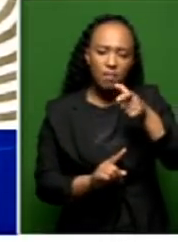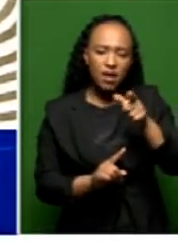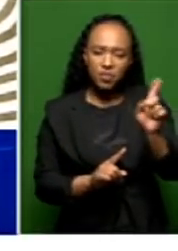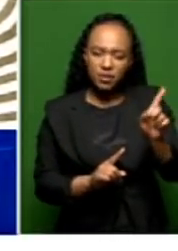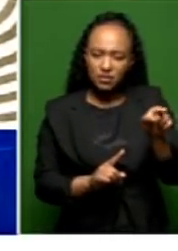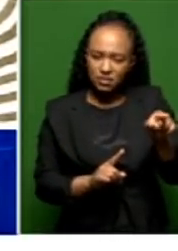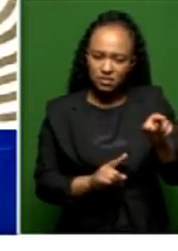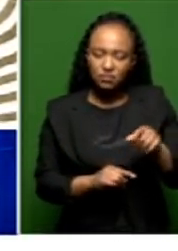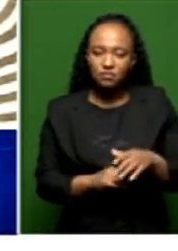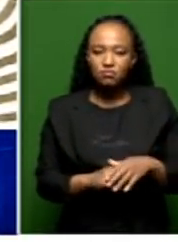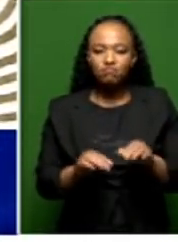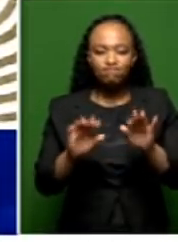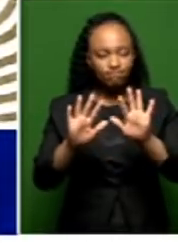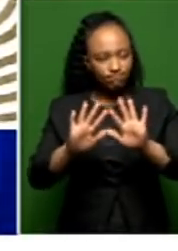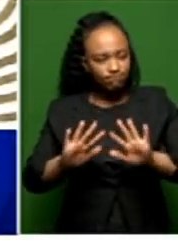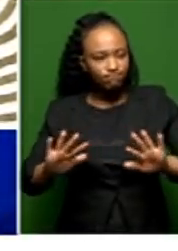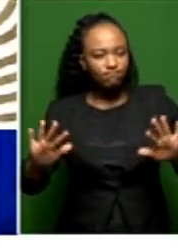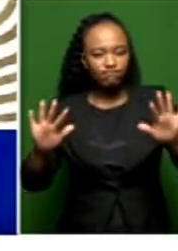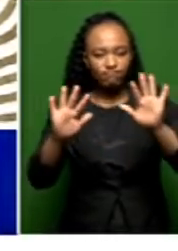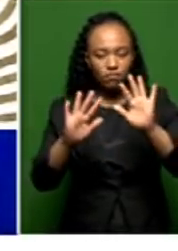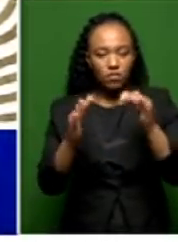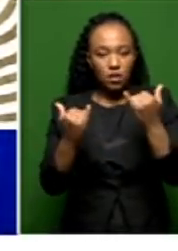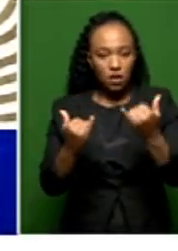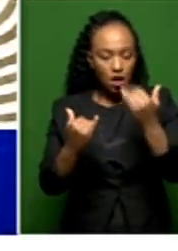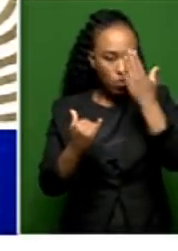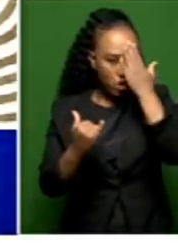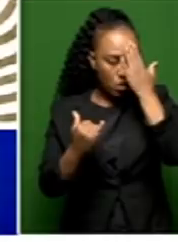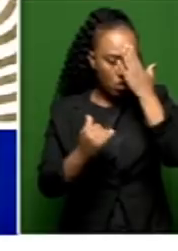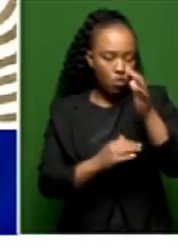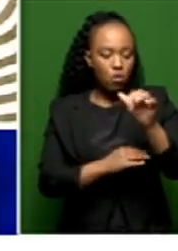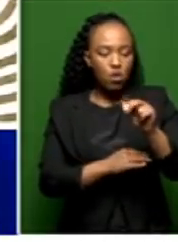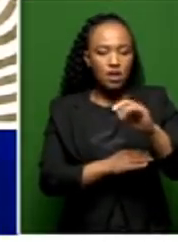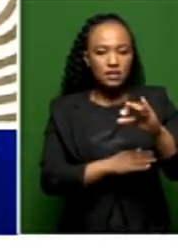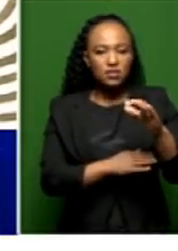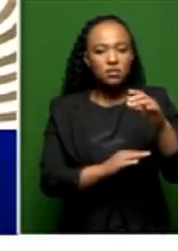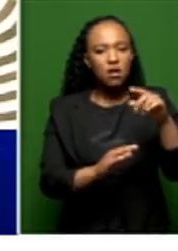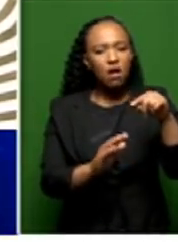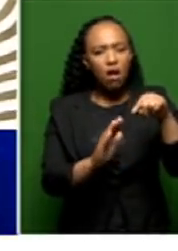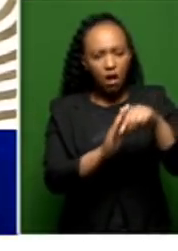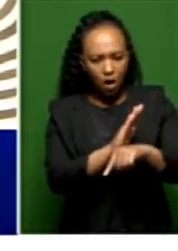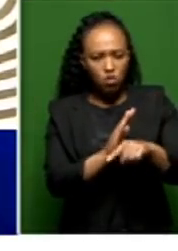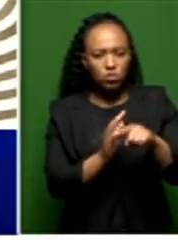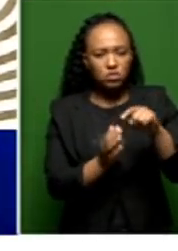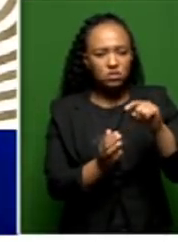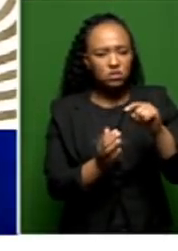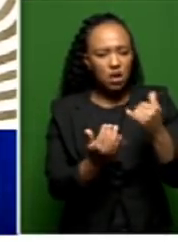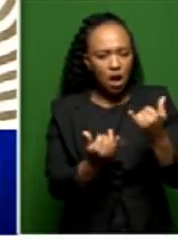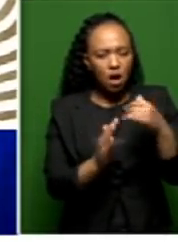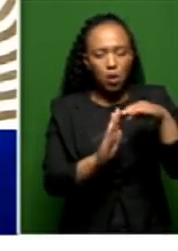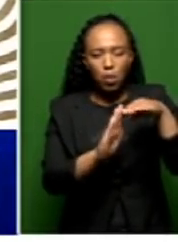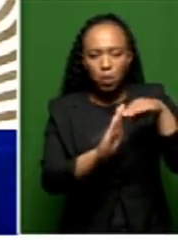on the big picture that we know, which is that the ANC has lost ground and